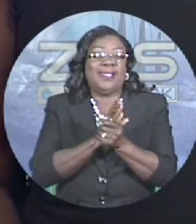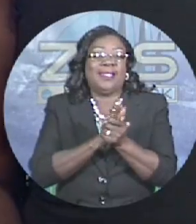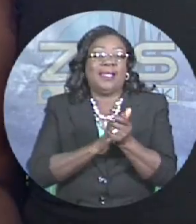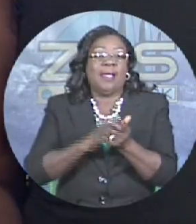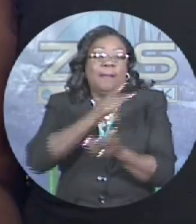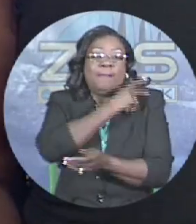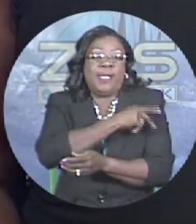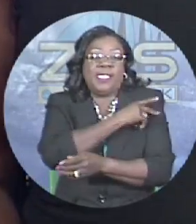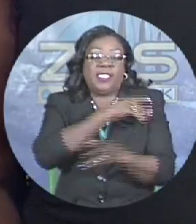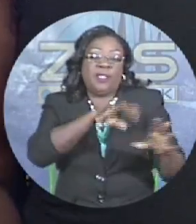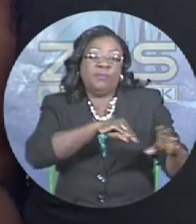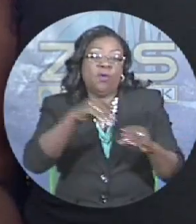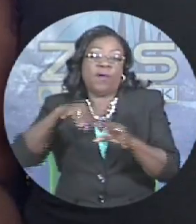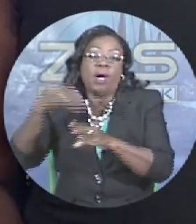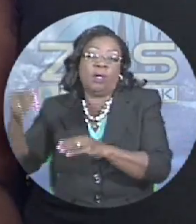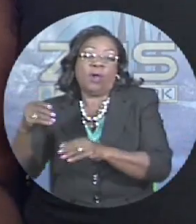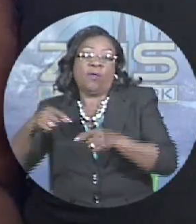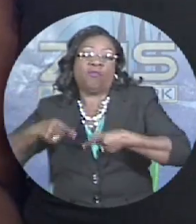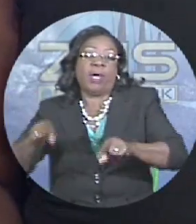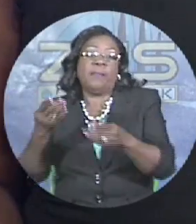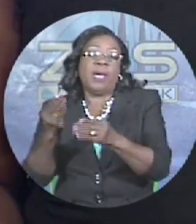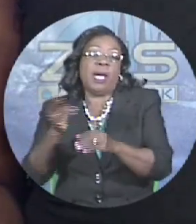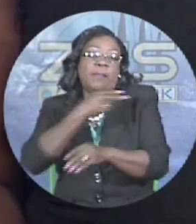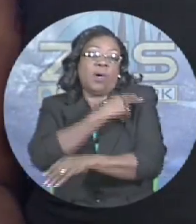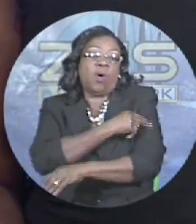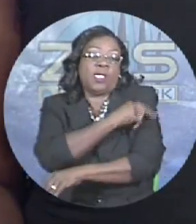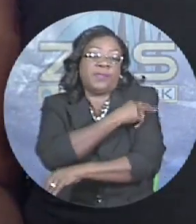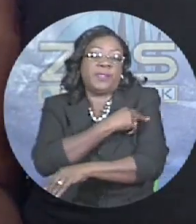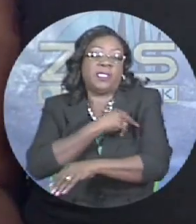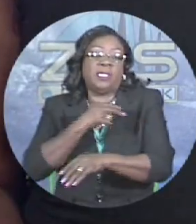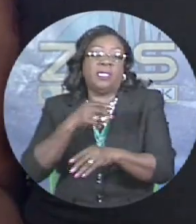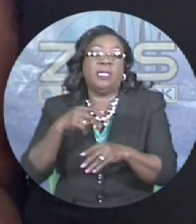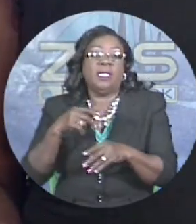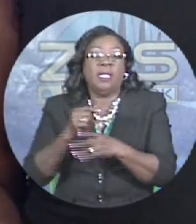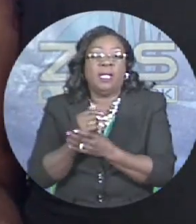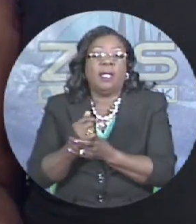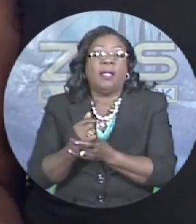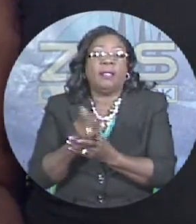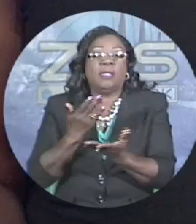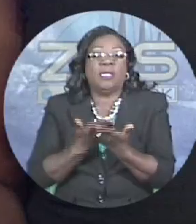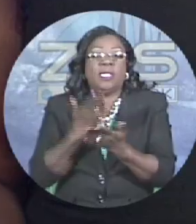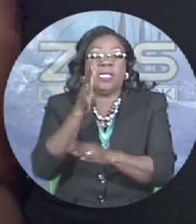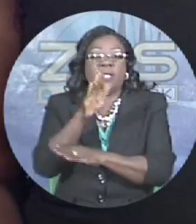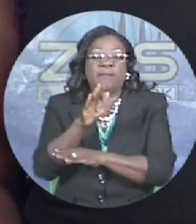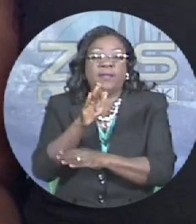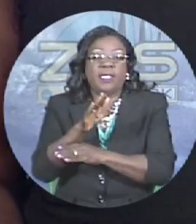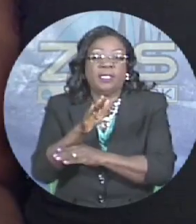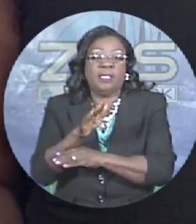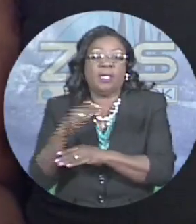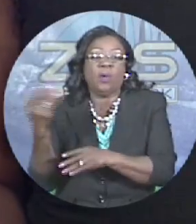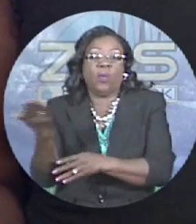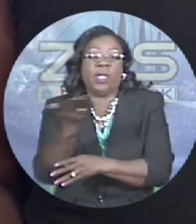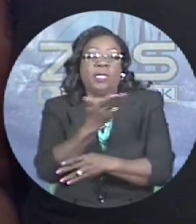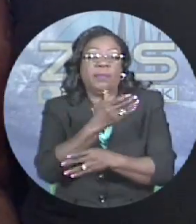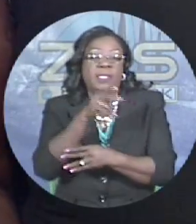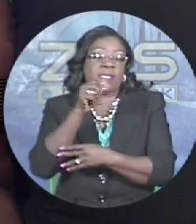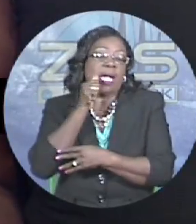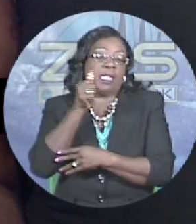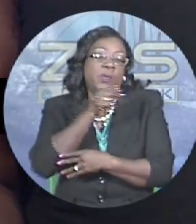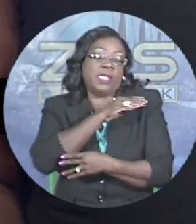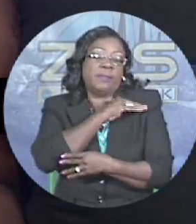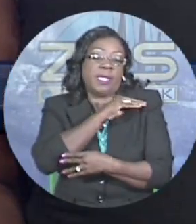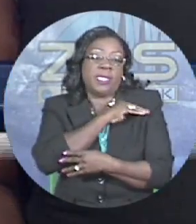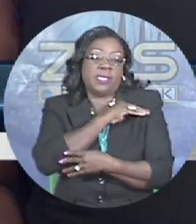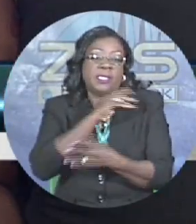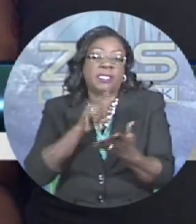Patients evacuated from Grand Bahamas Premier Primary Healthcare Facility this afternoon. Welcome to the weekend and good evening, Bahamas. I'm Altaviz Munnings.